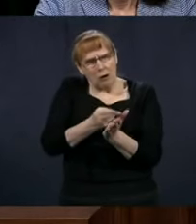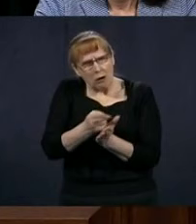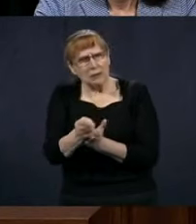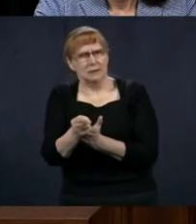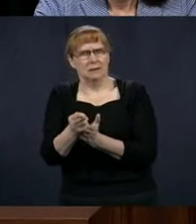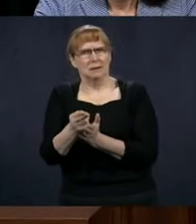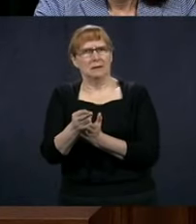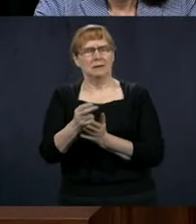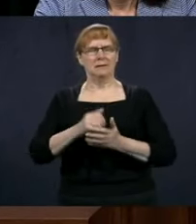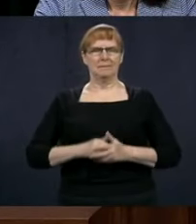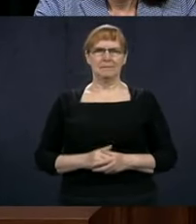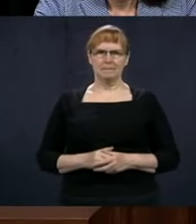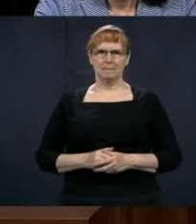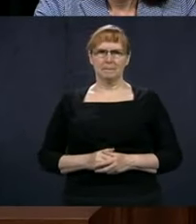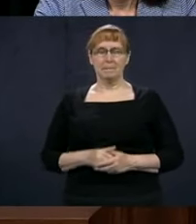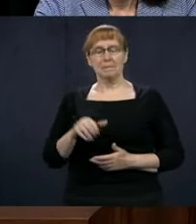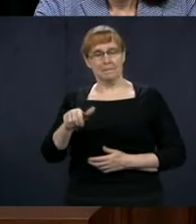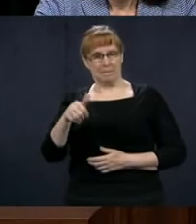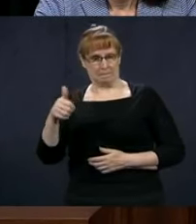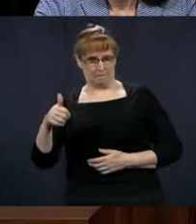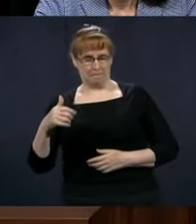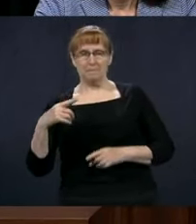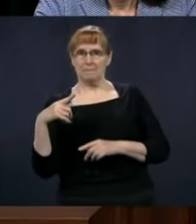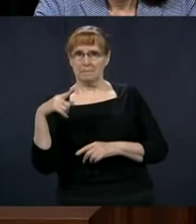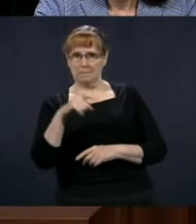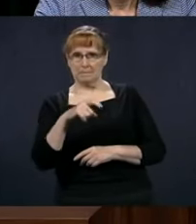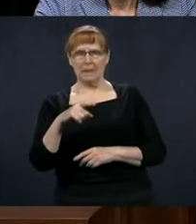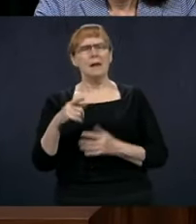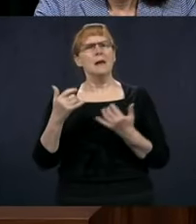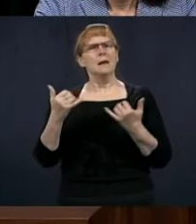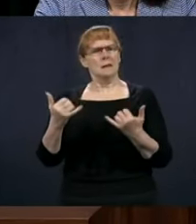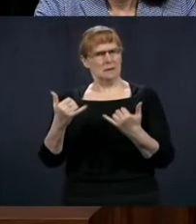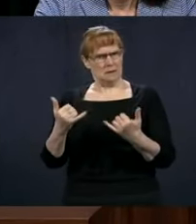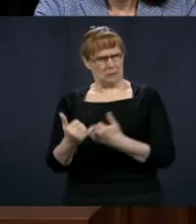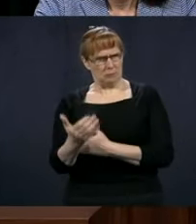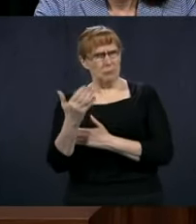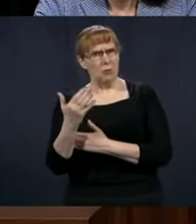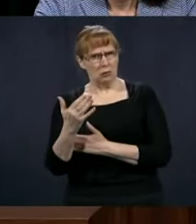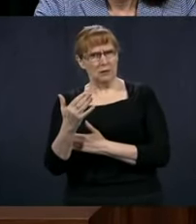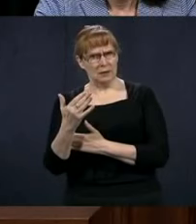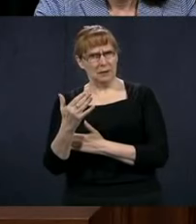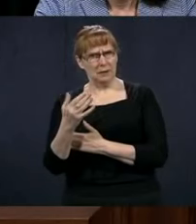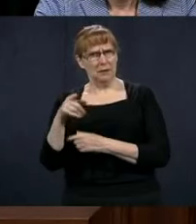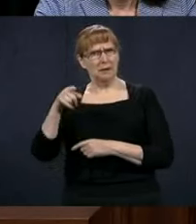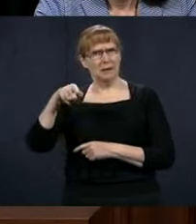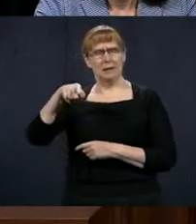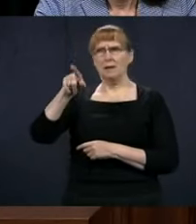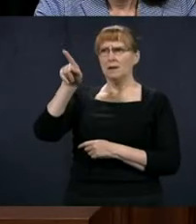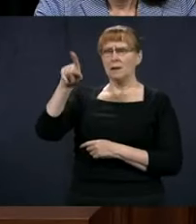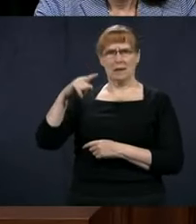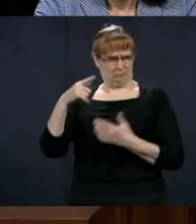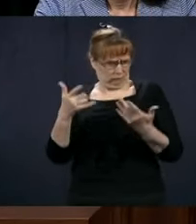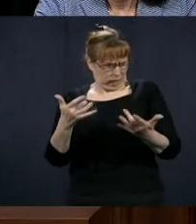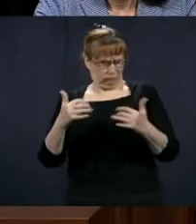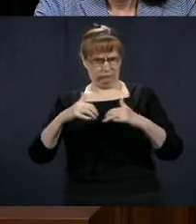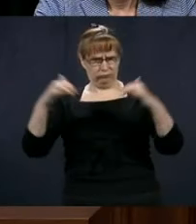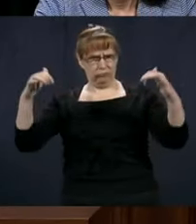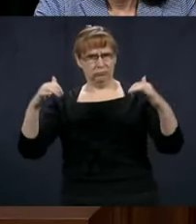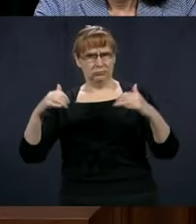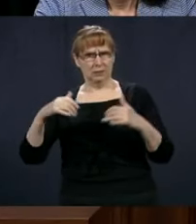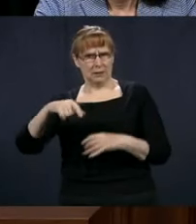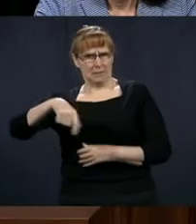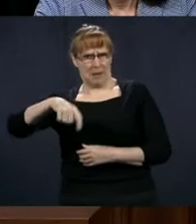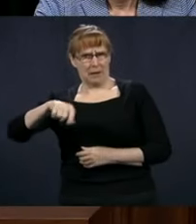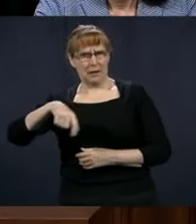There was a protest this morning in front of the Parliament asking for gyms to reopen. When do you expect